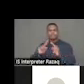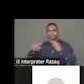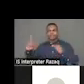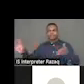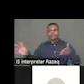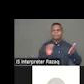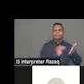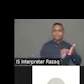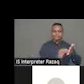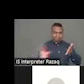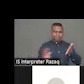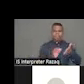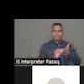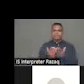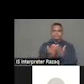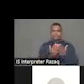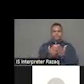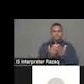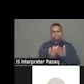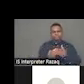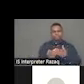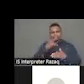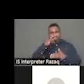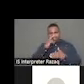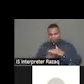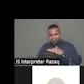the Universal Design for Learning approach.